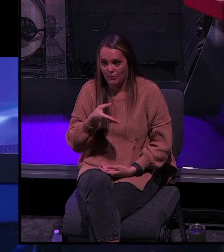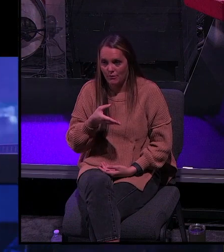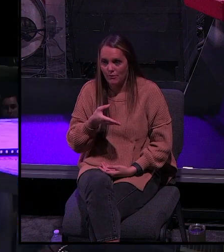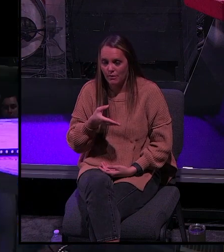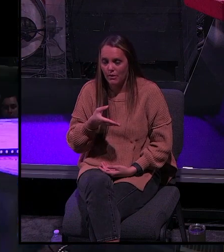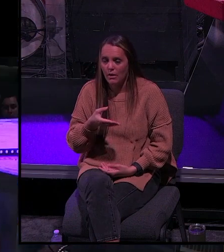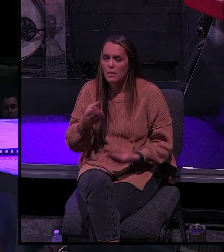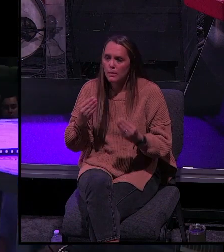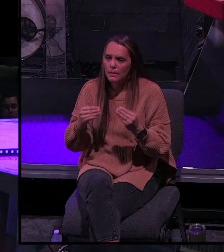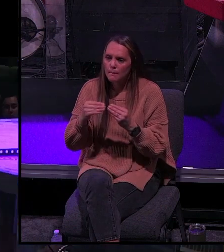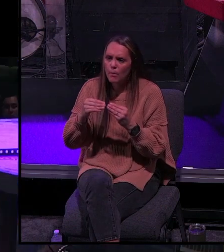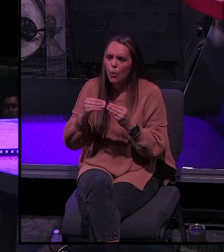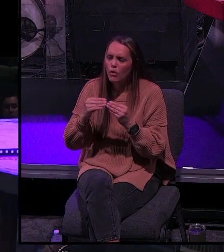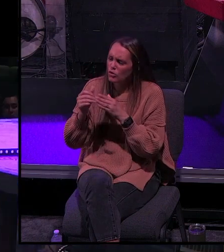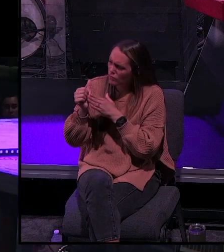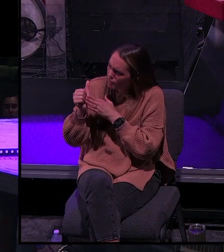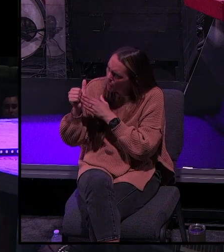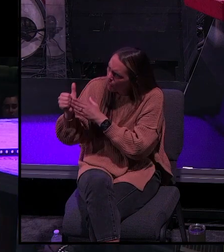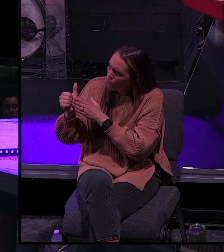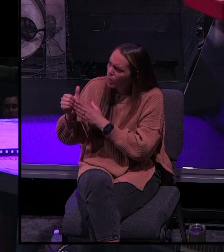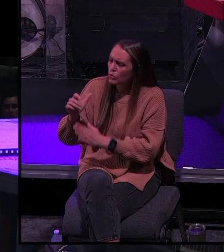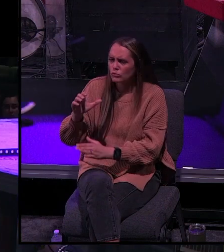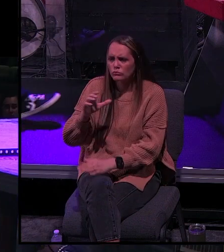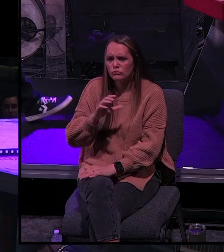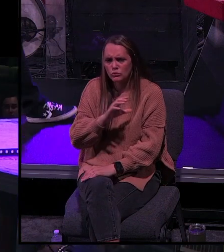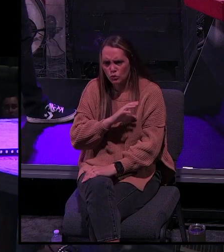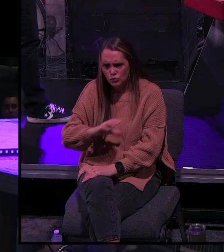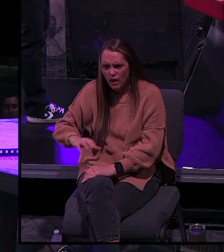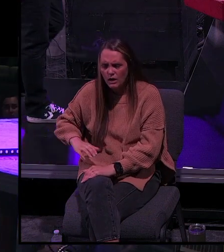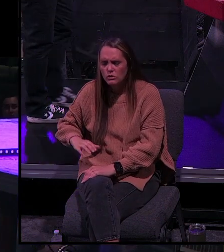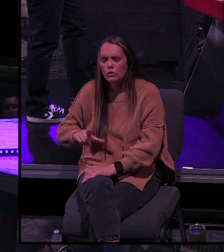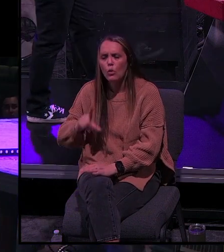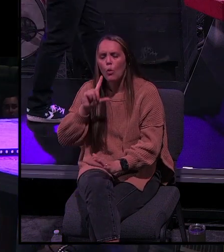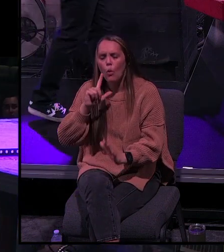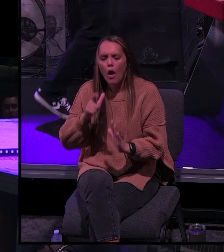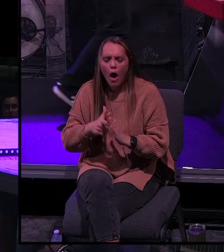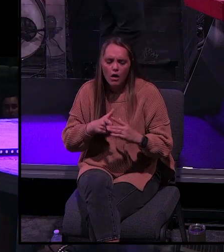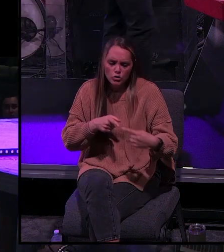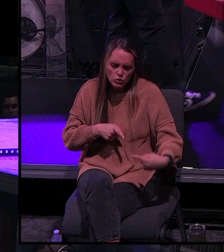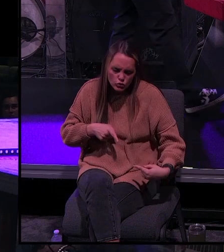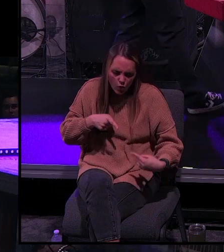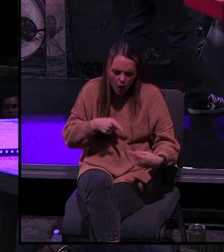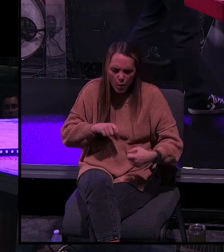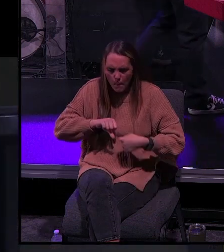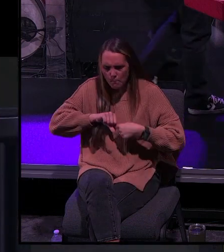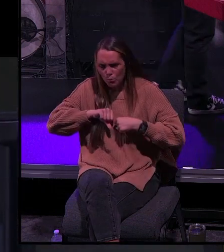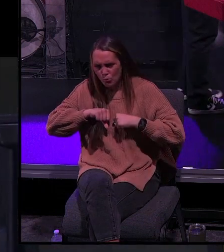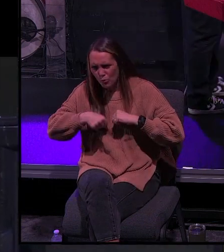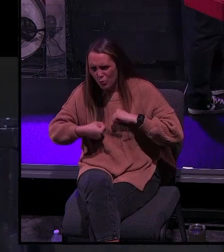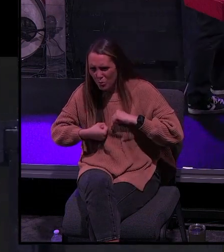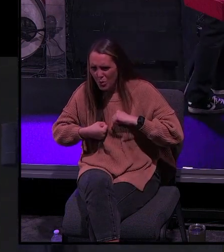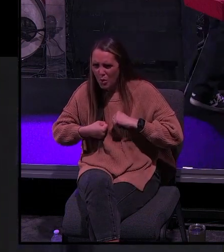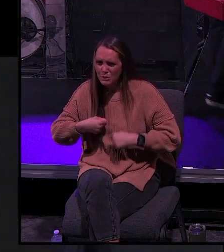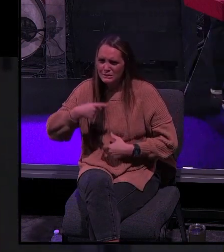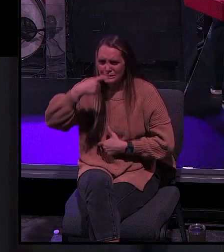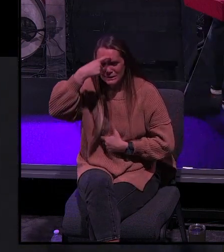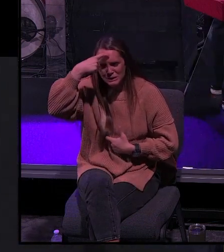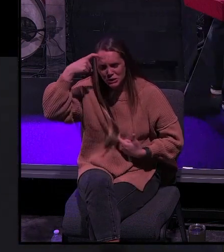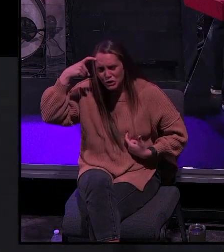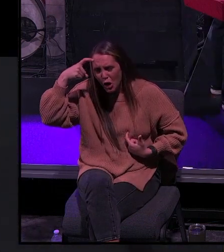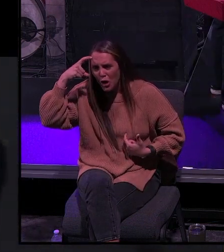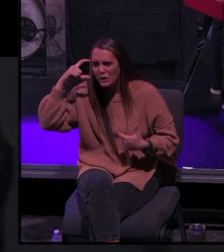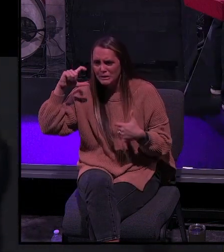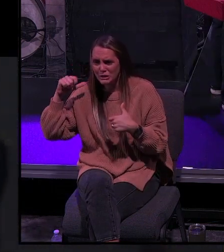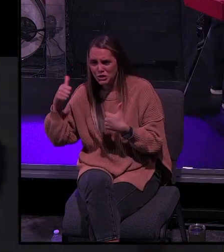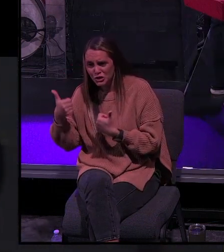follow Christ, the more you realize the struggles, the brokenness, the wounds, the challenges, the problems that you face, they